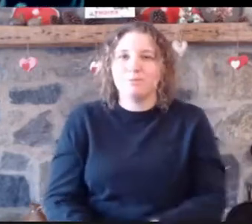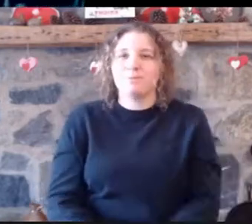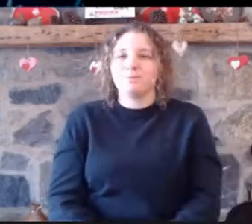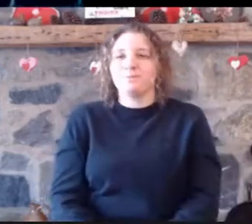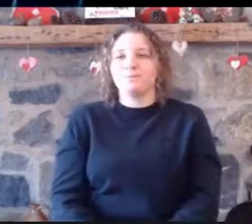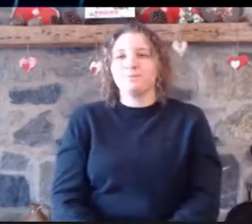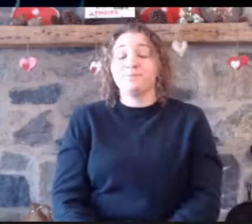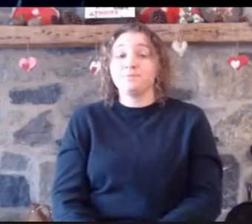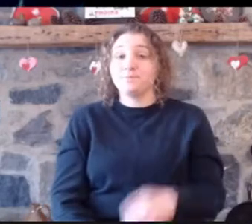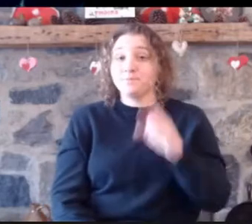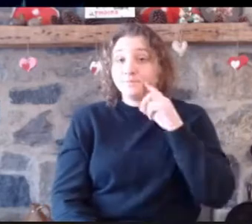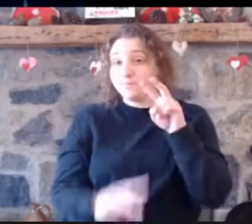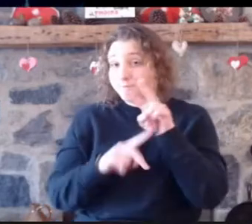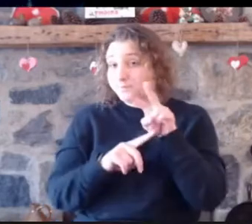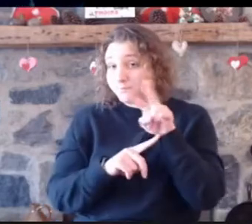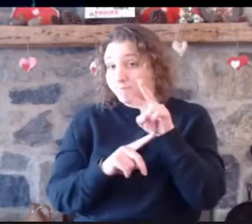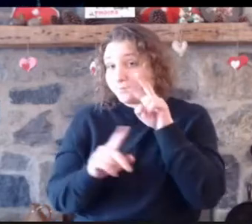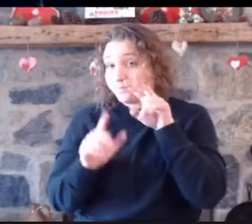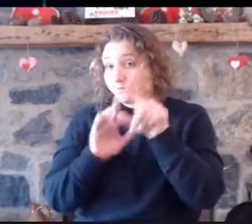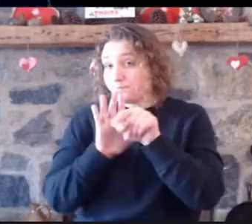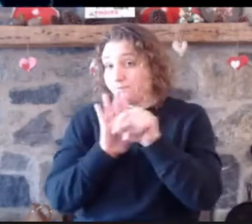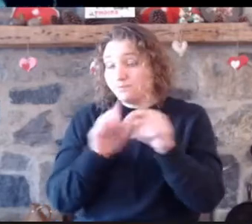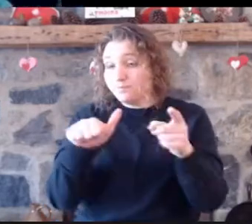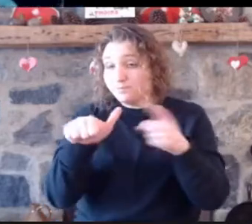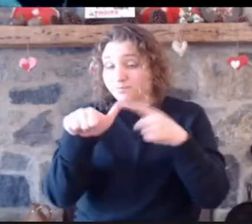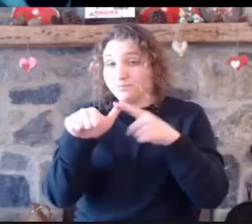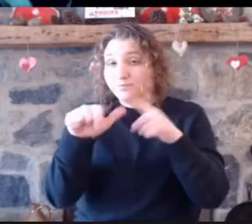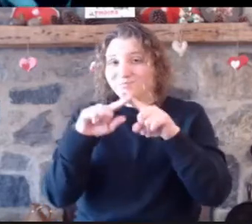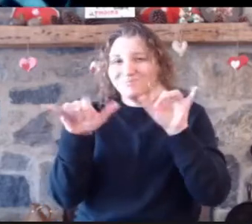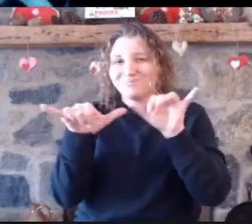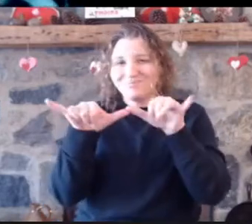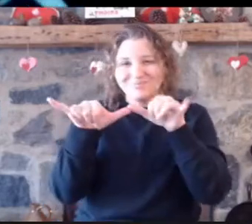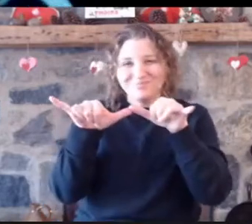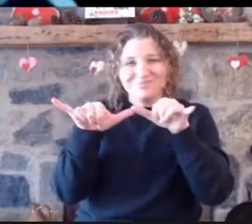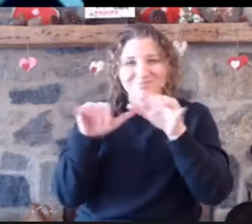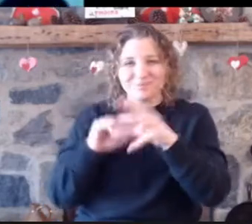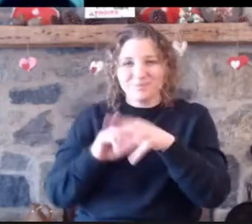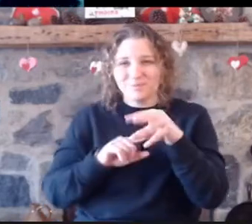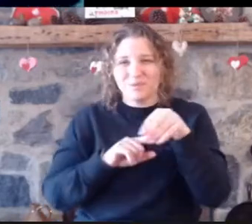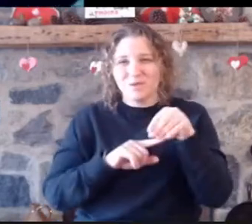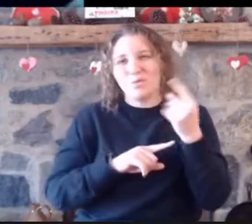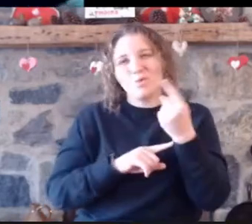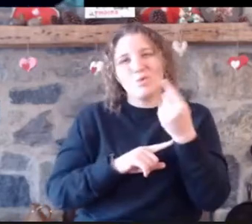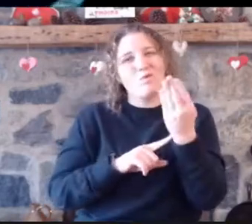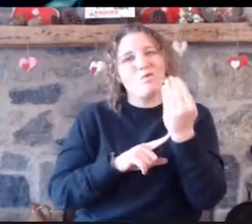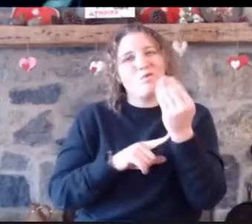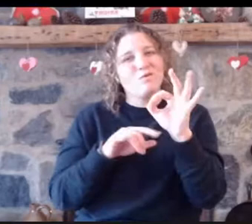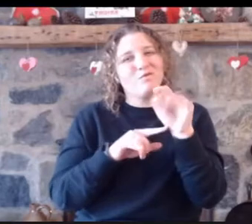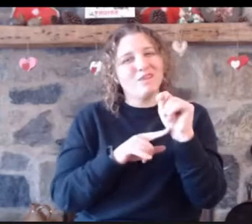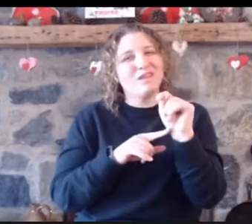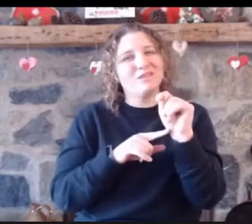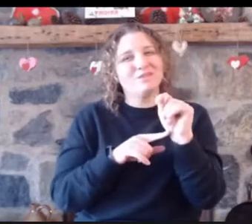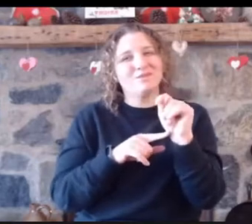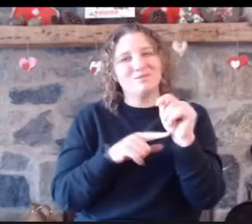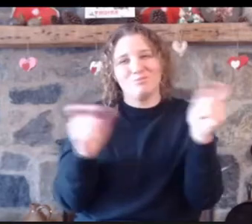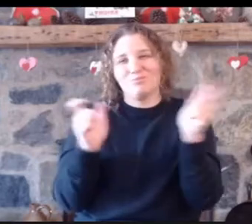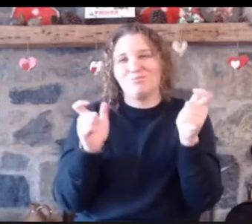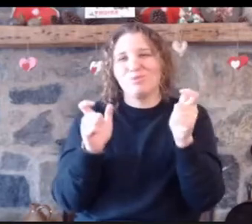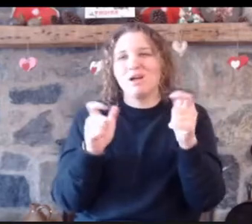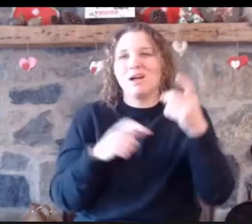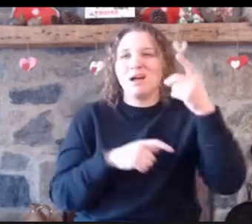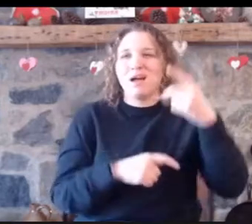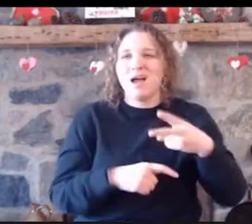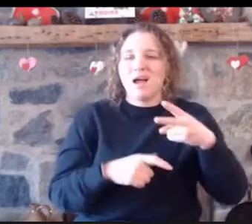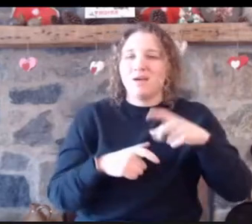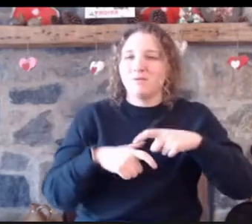The footage is a first, but the estimated size of the squid is just 14 feet long. Just 14. Half the size